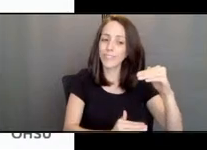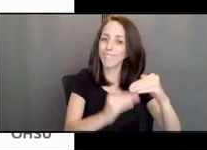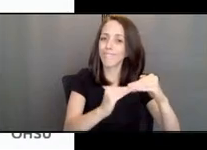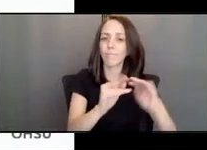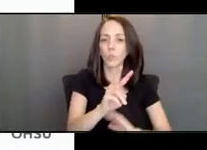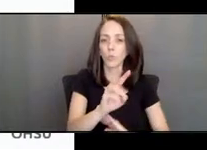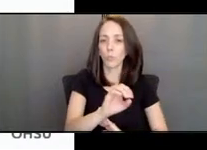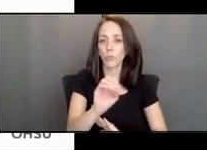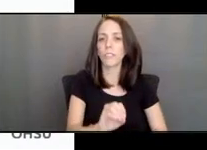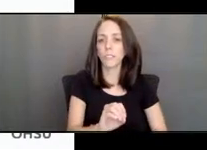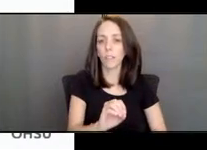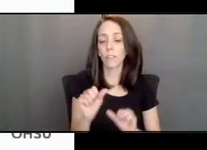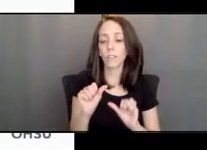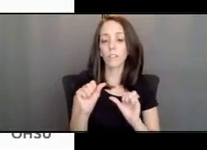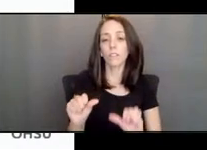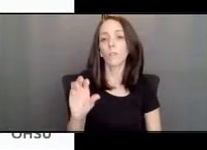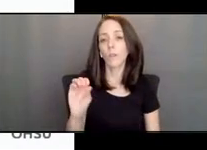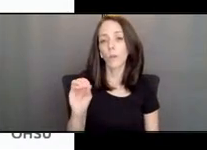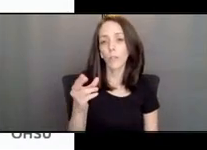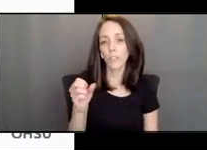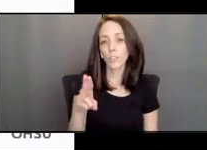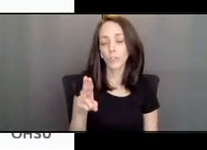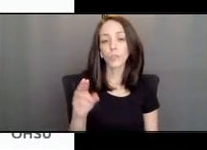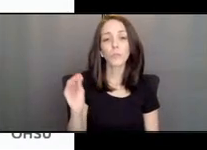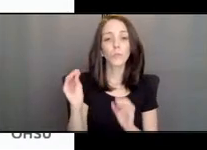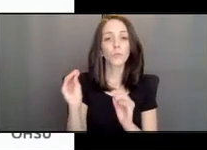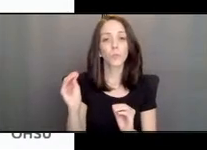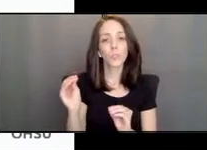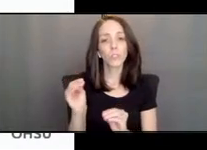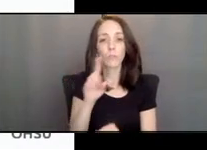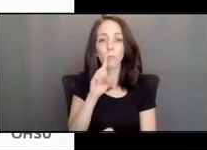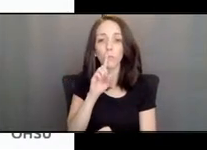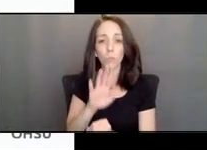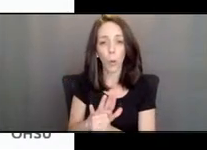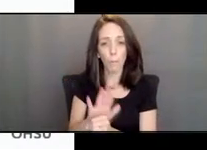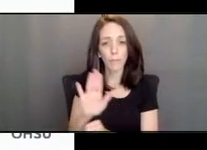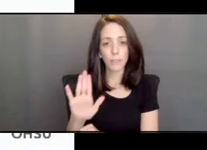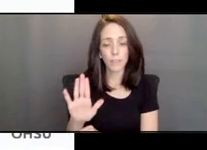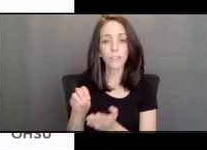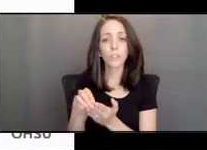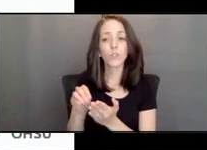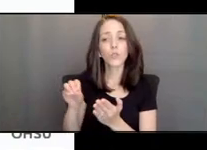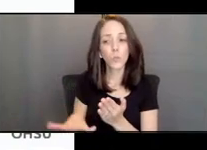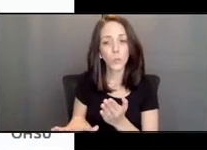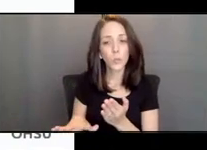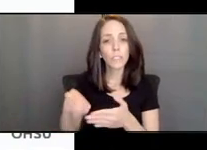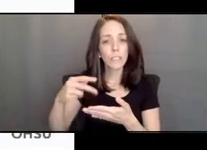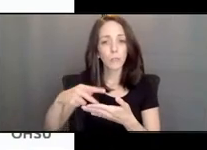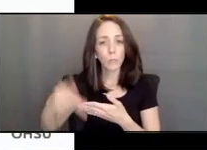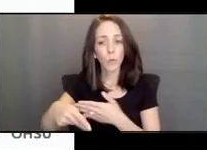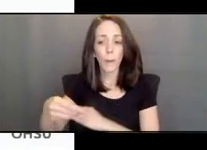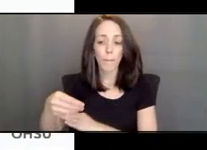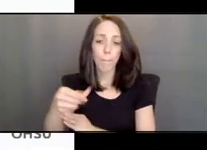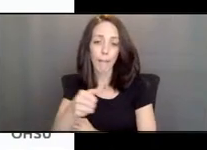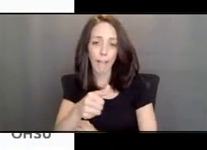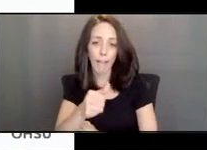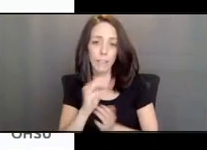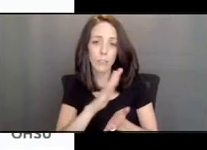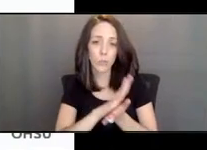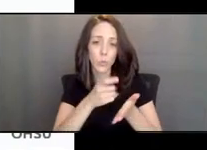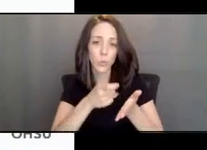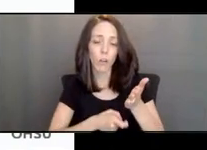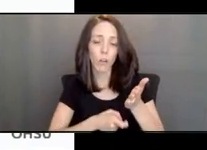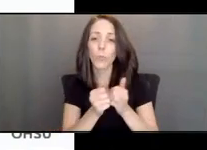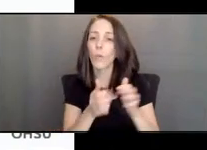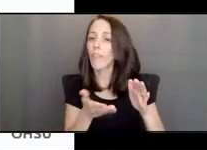continuation of the OHSU tuition promise, where students in covered programs pay their entering tuition without further increase for